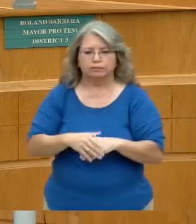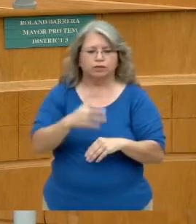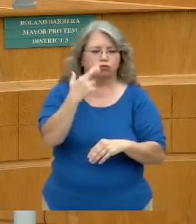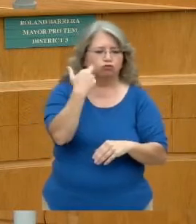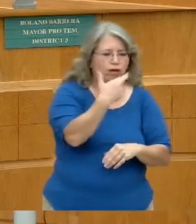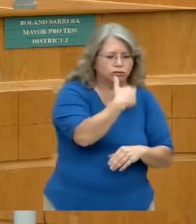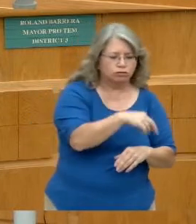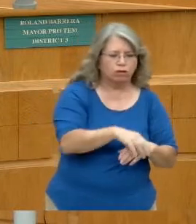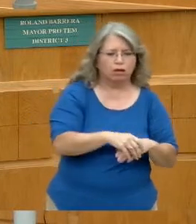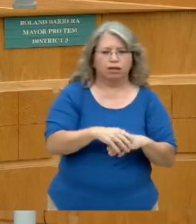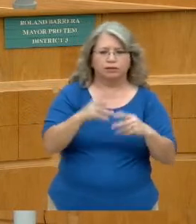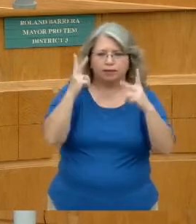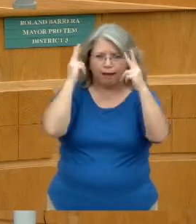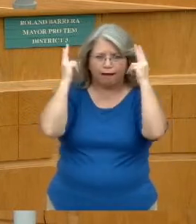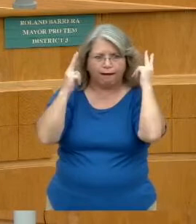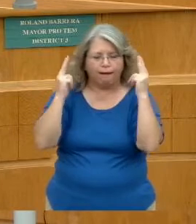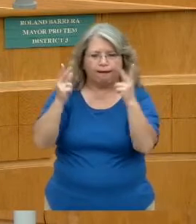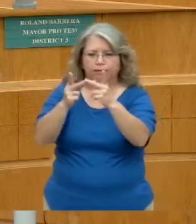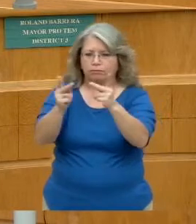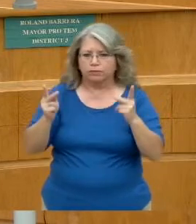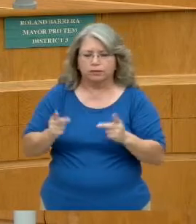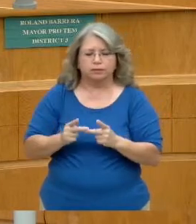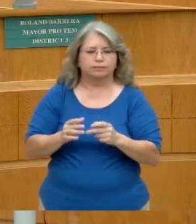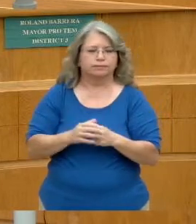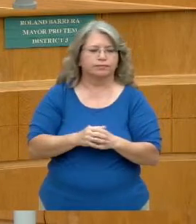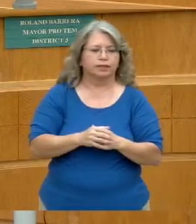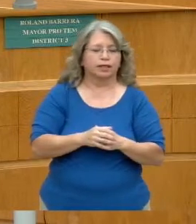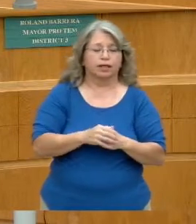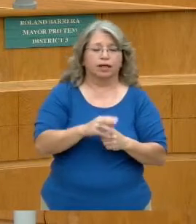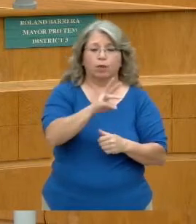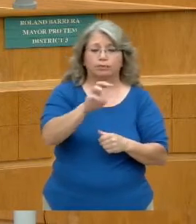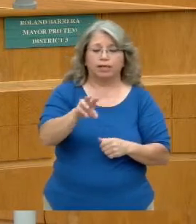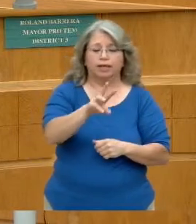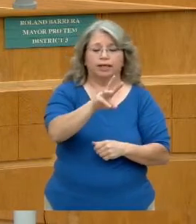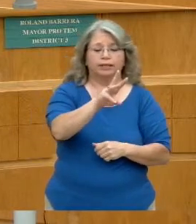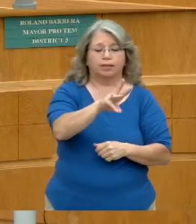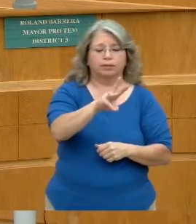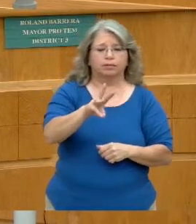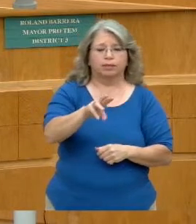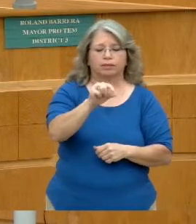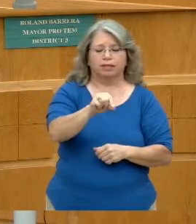again, the email, or actually the website, is